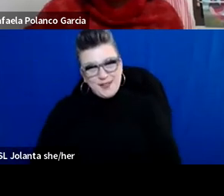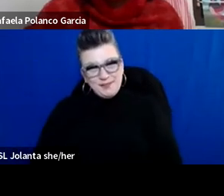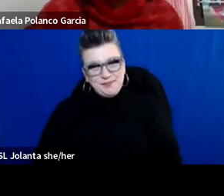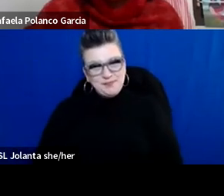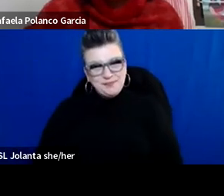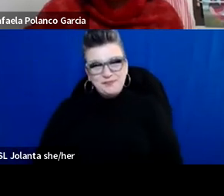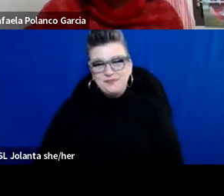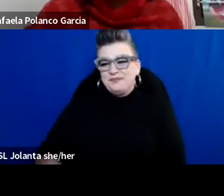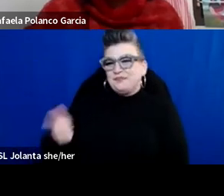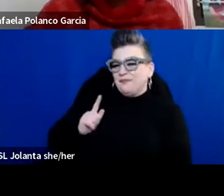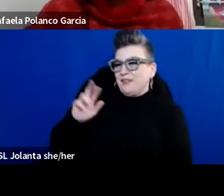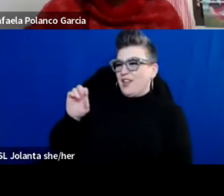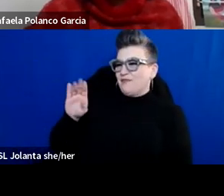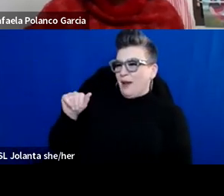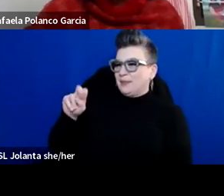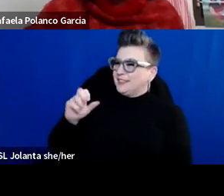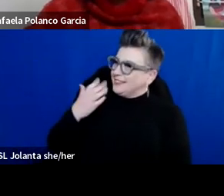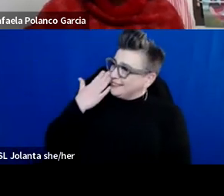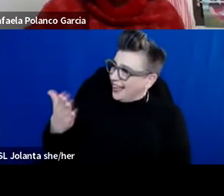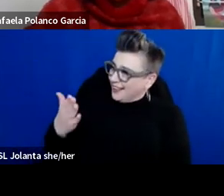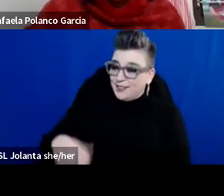you miss polanco garcia